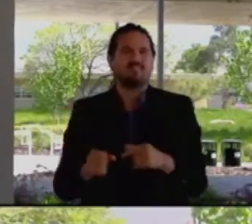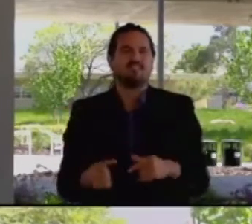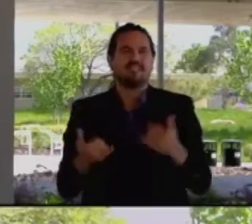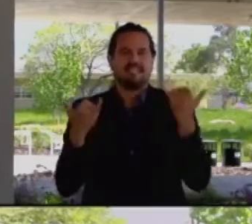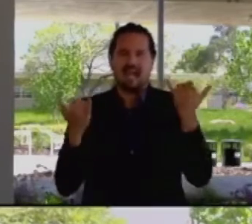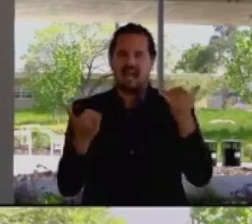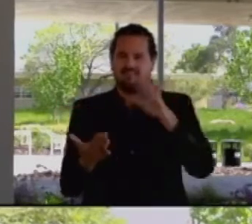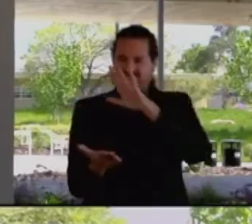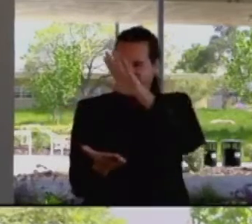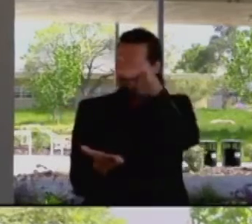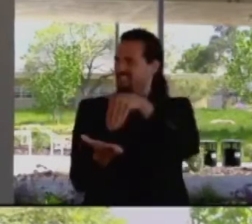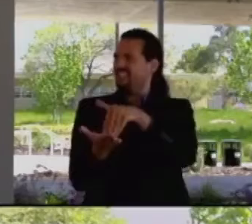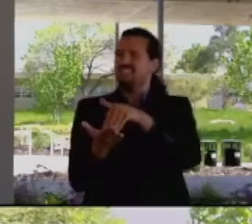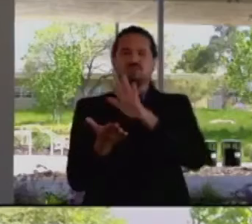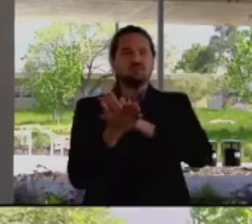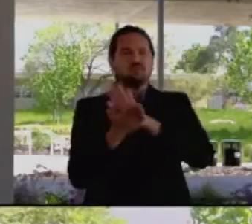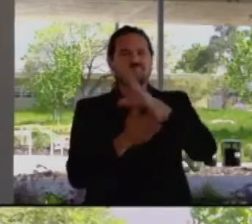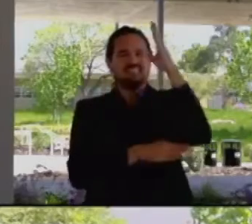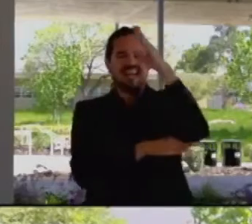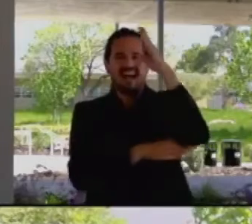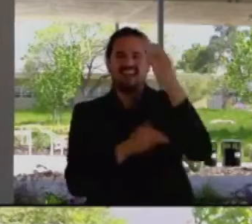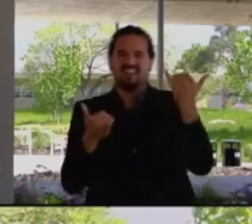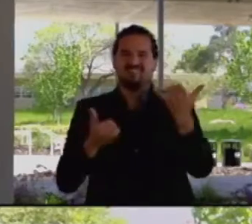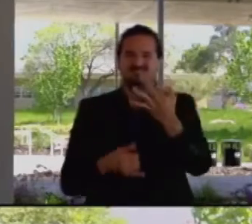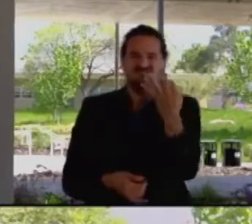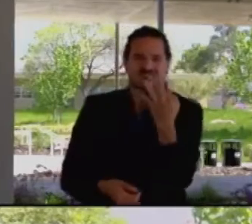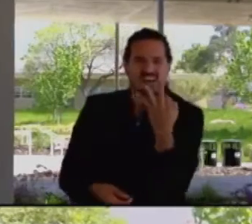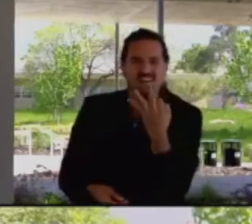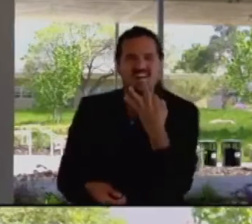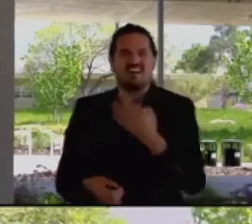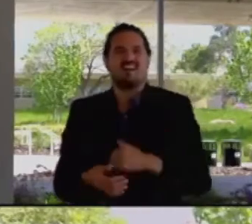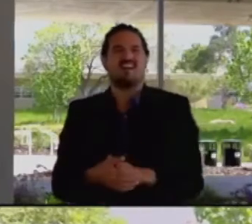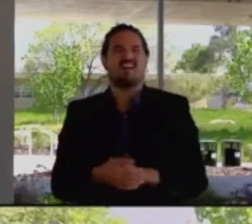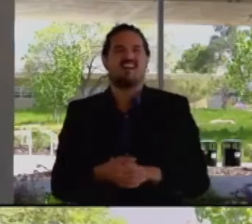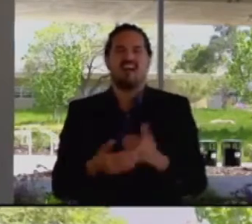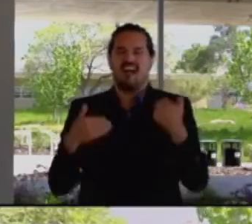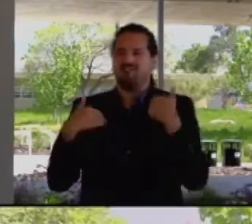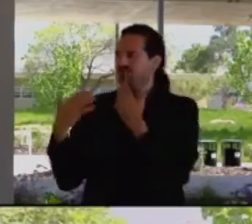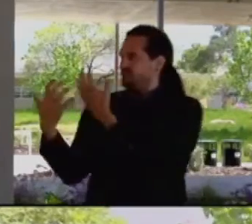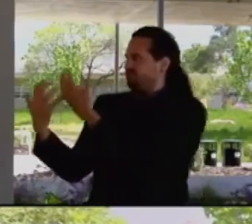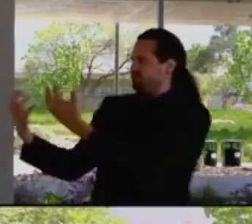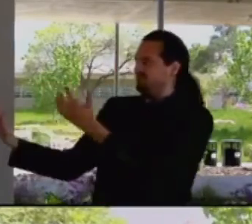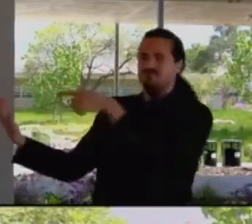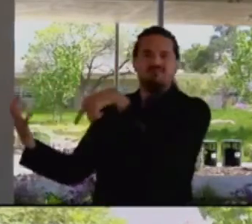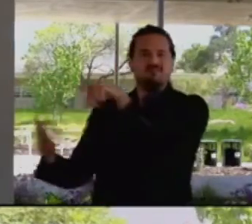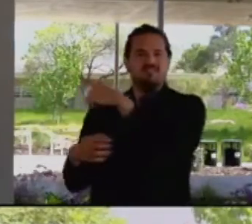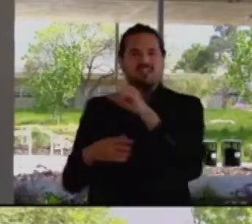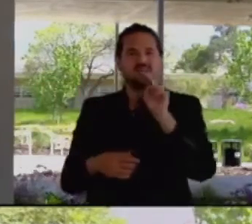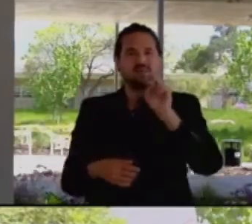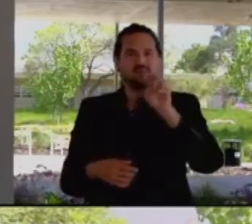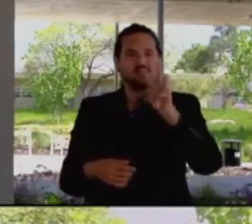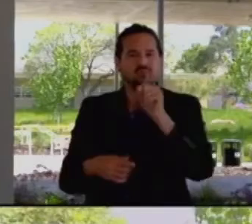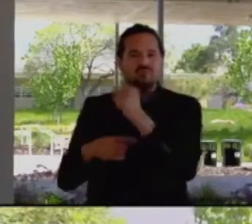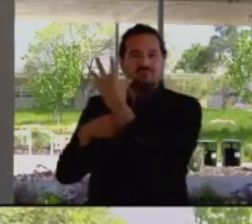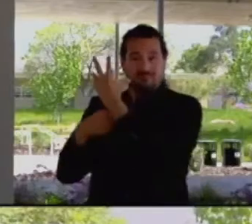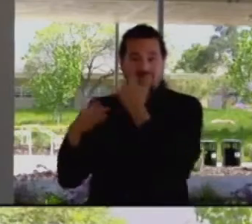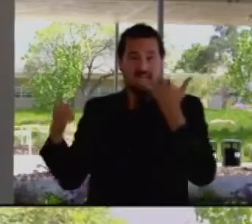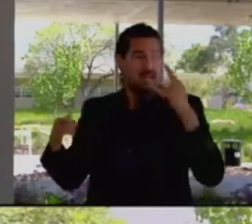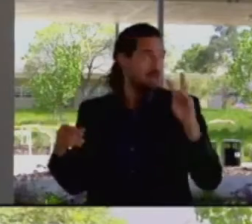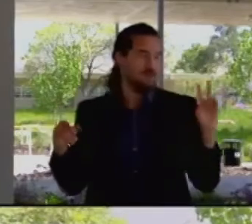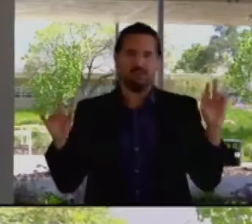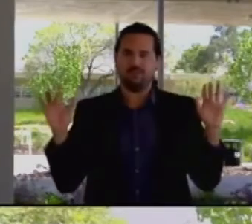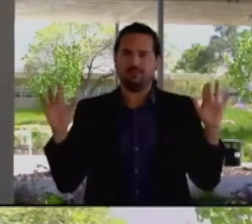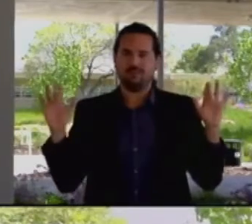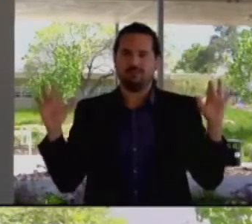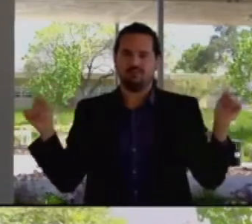Friday. Because a year and a half ago, this would have been a crowded place. There would have been 1,450 students